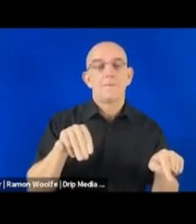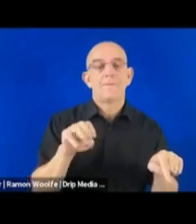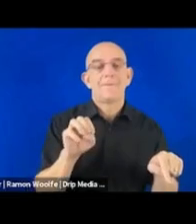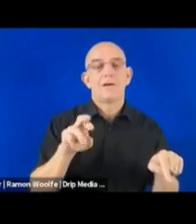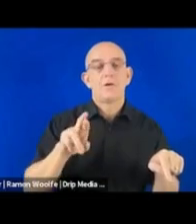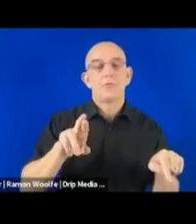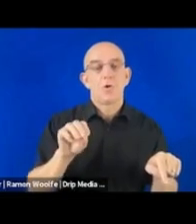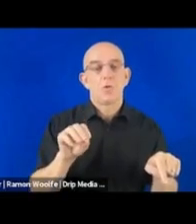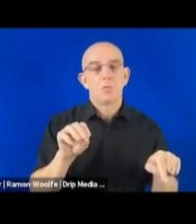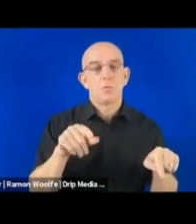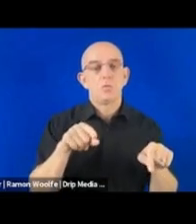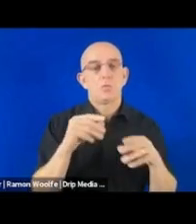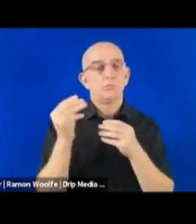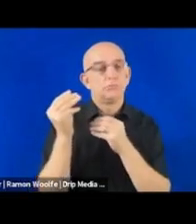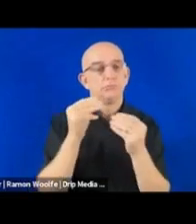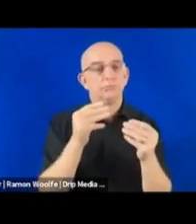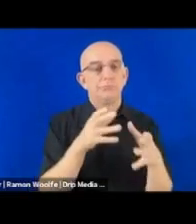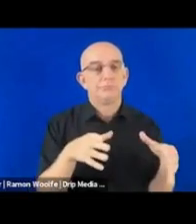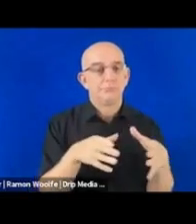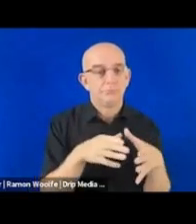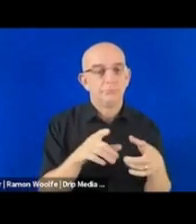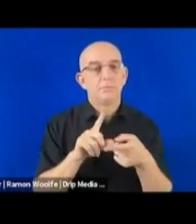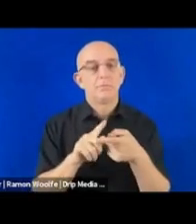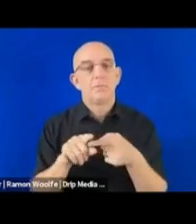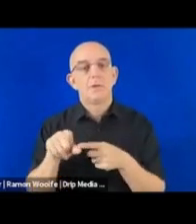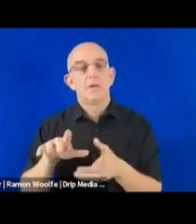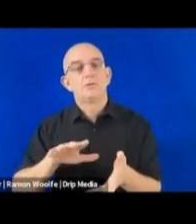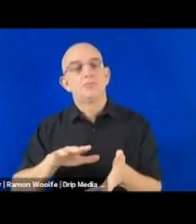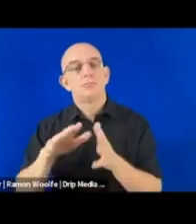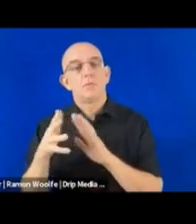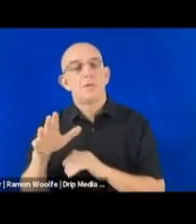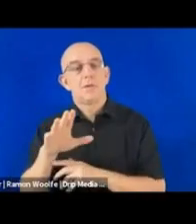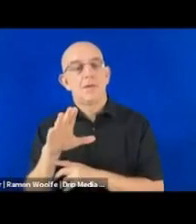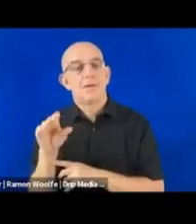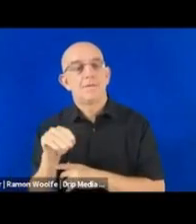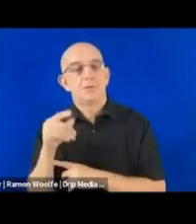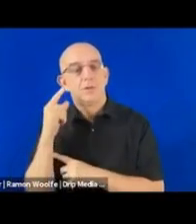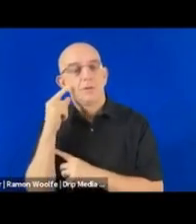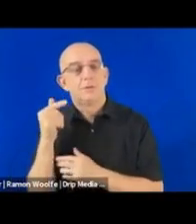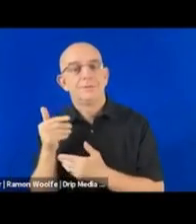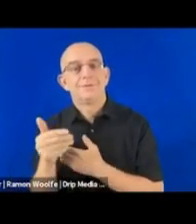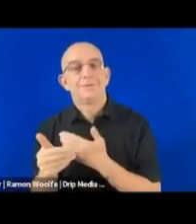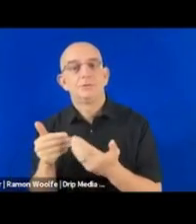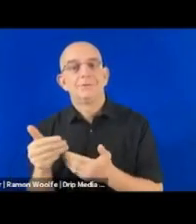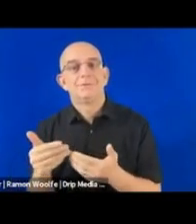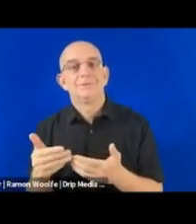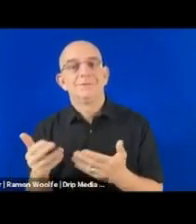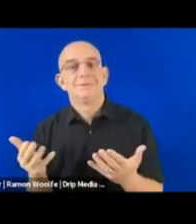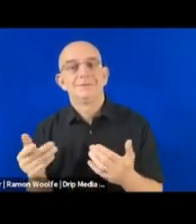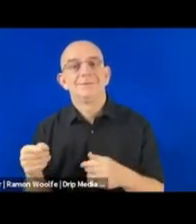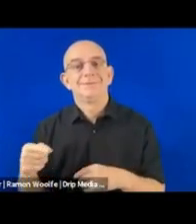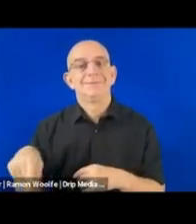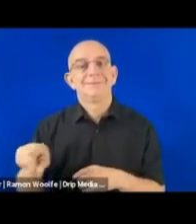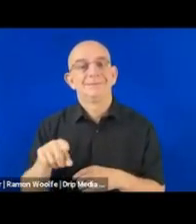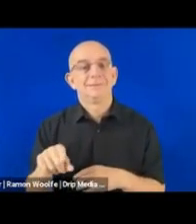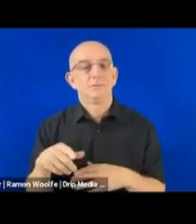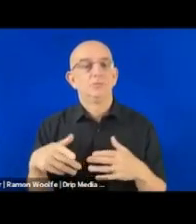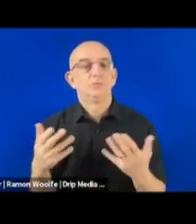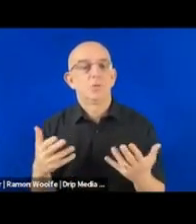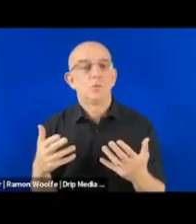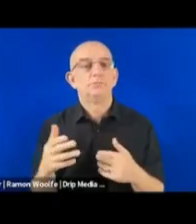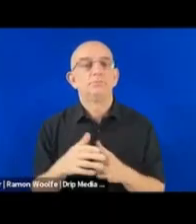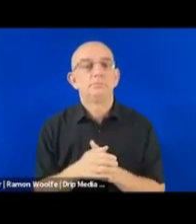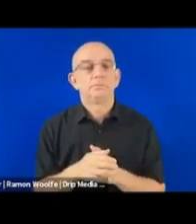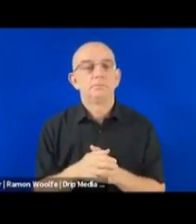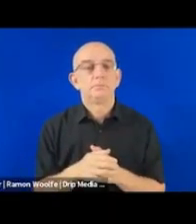All right. So basically, we're going to begin by looking at the background. Where do we come from as